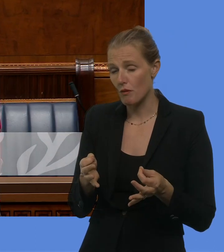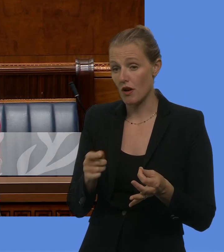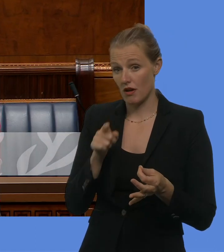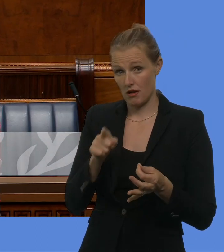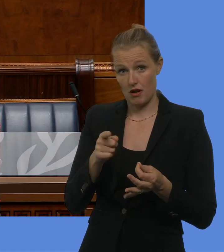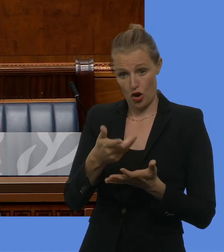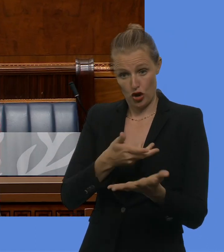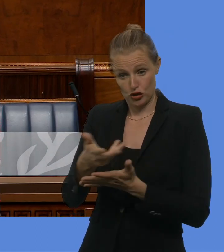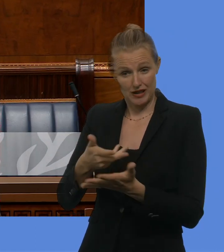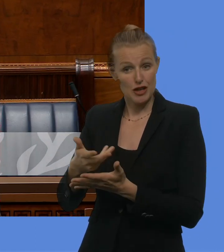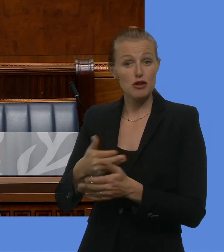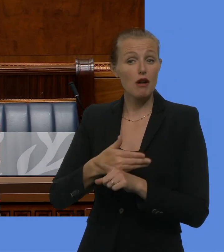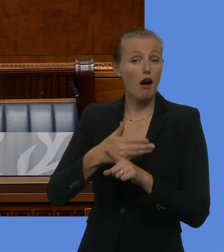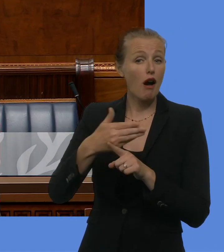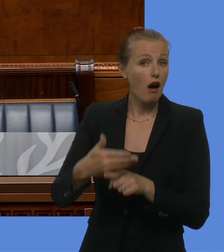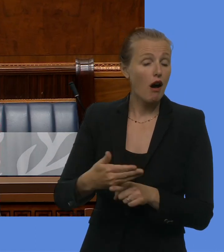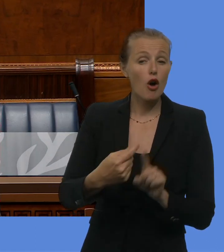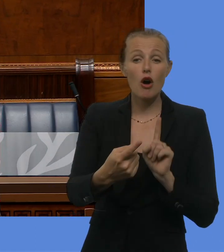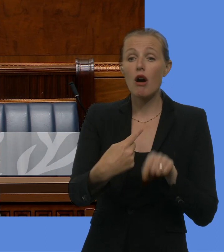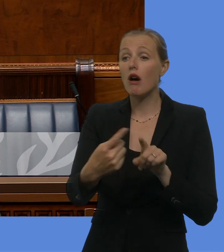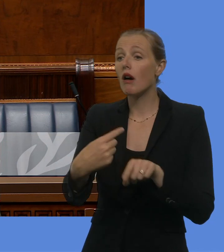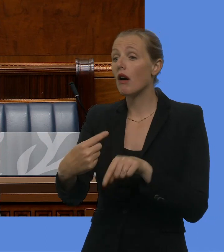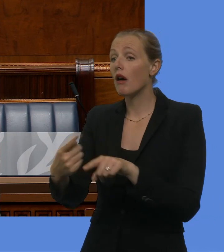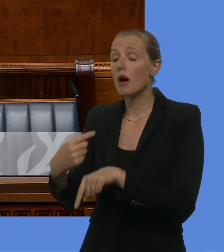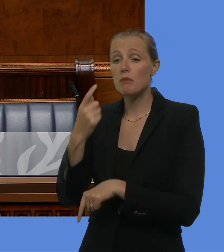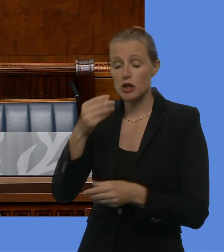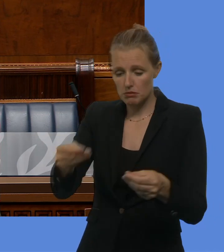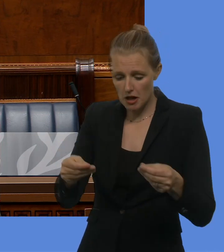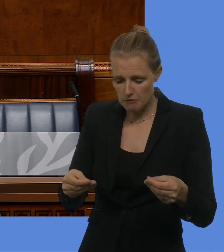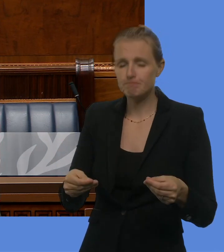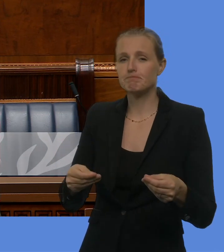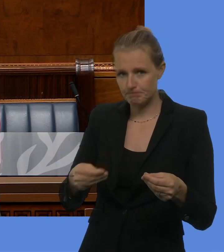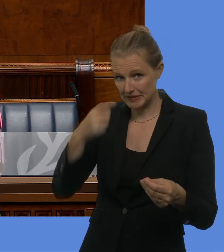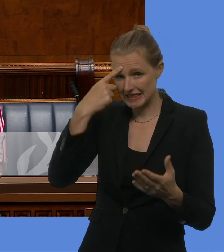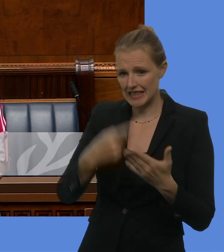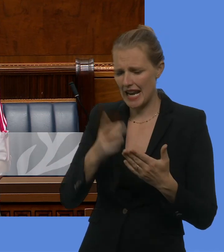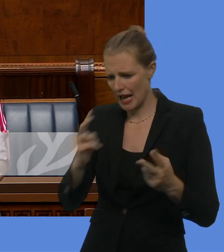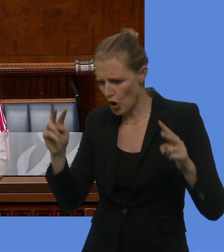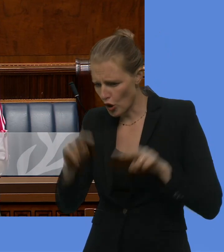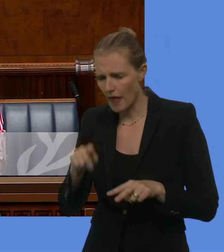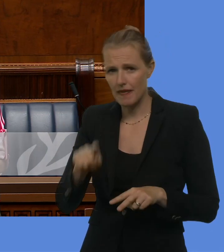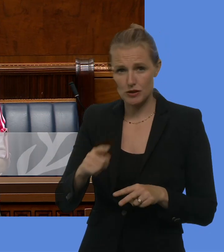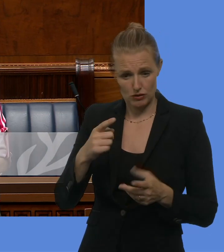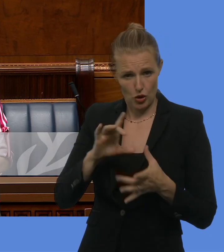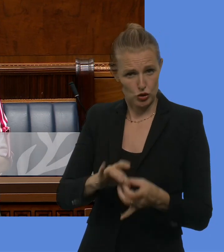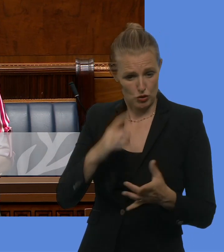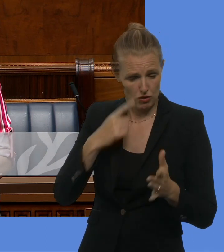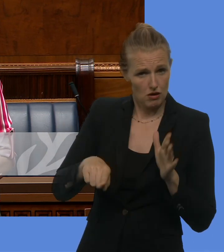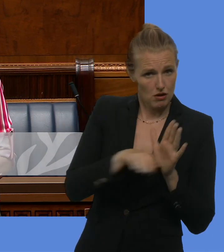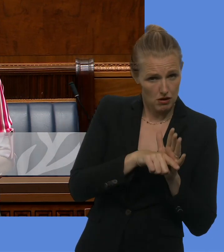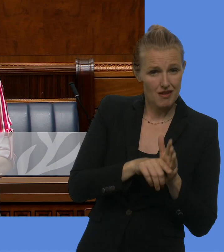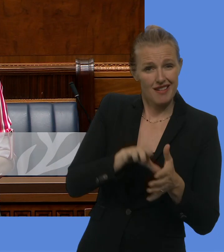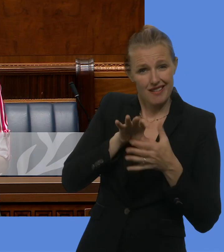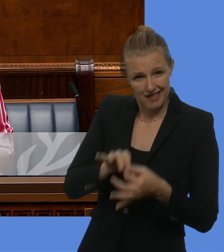that consultation, might you again revisit this and consider bringing forward legislation in order on the ill health retirement and injury on